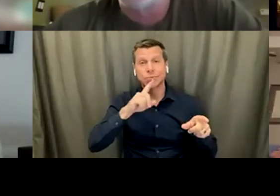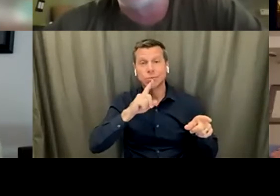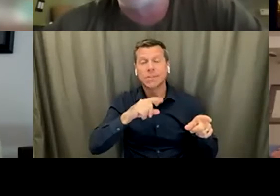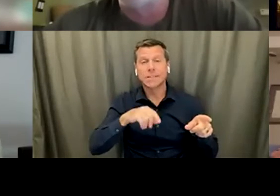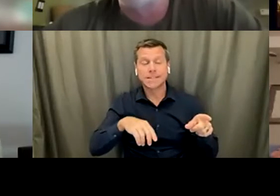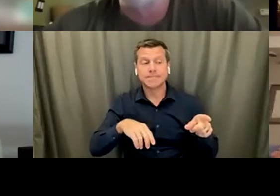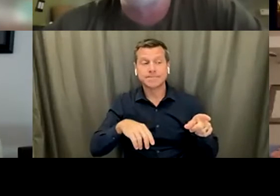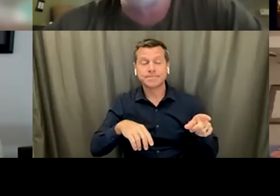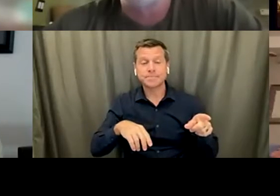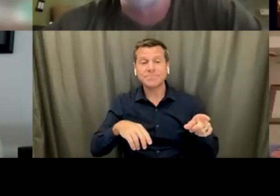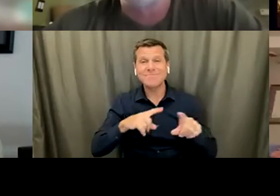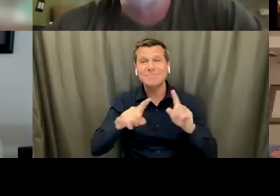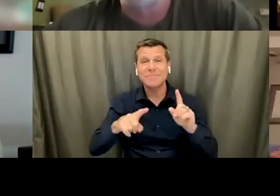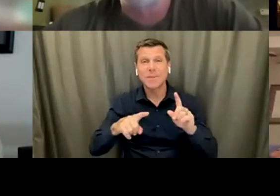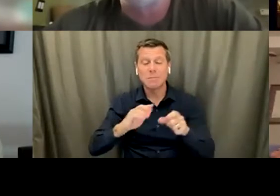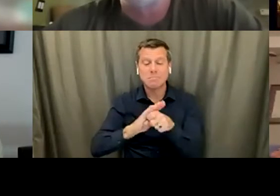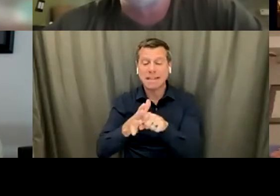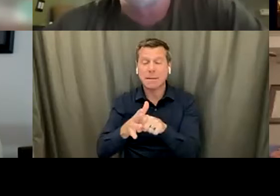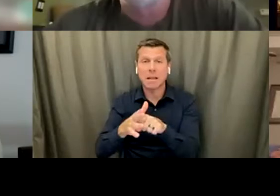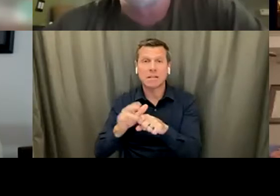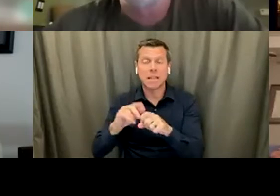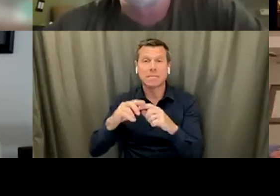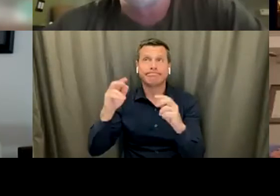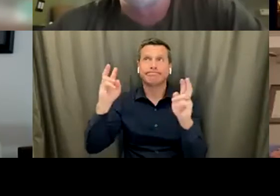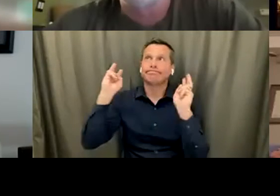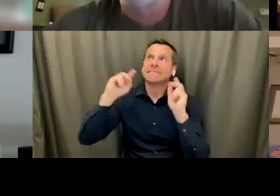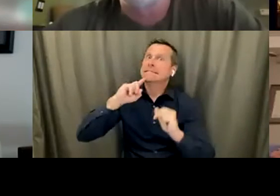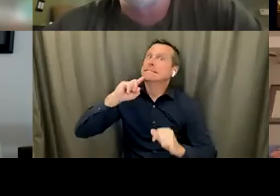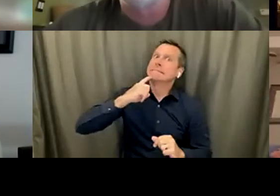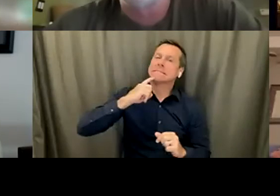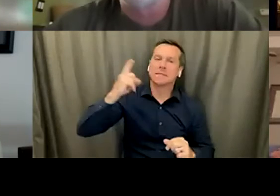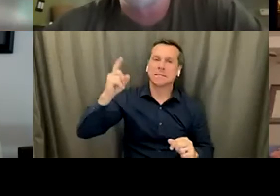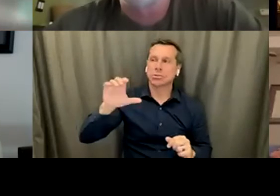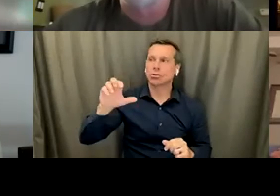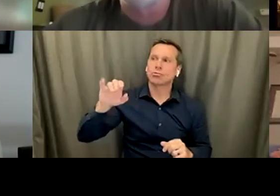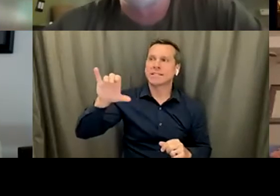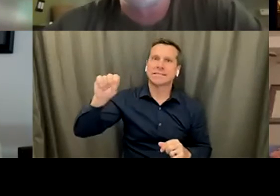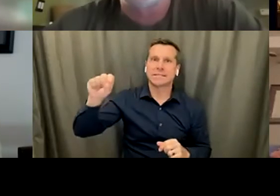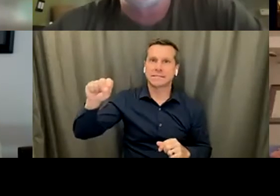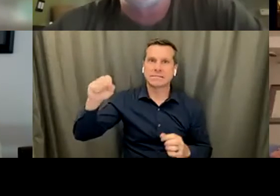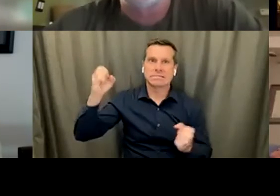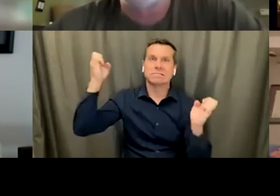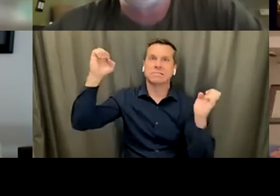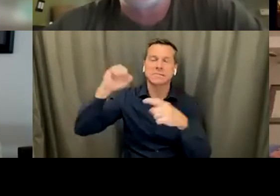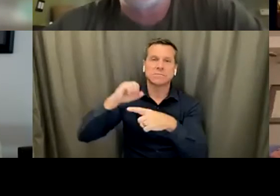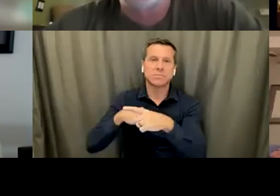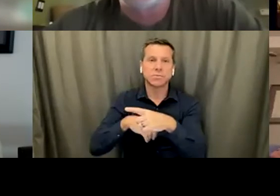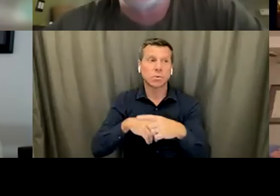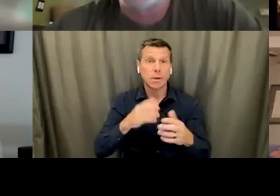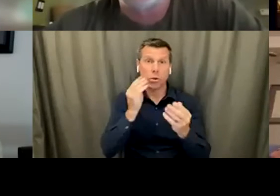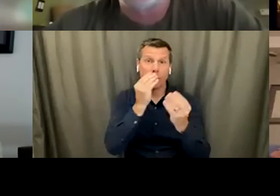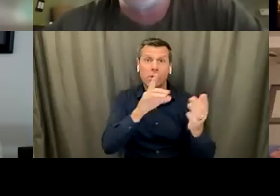to pandemic crisis, if you will. So you would not be in trouble for identifying or notifying your dean. And it'd